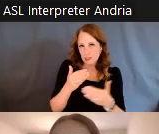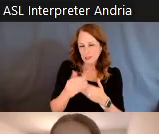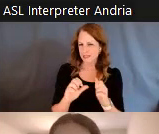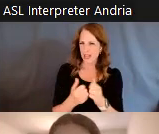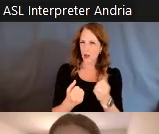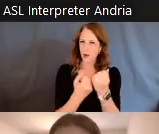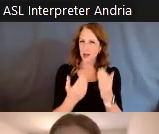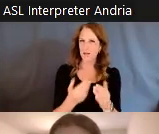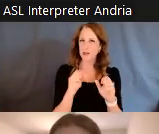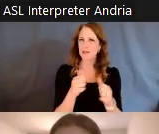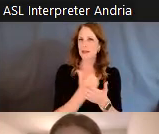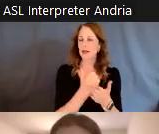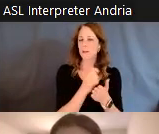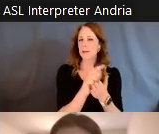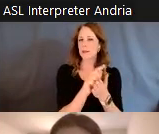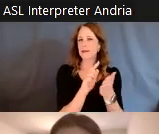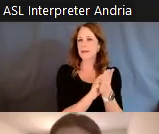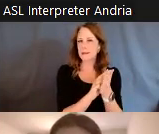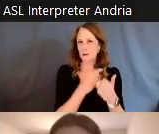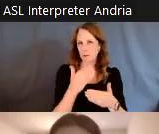the legal process?